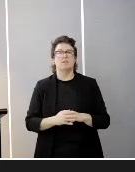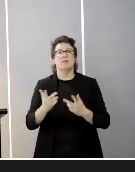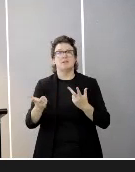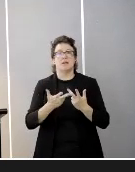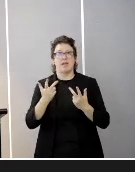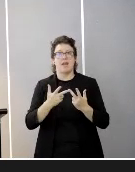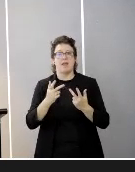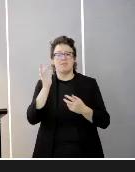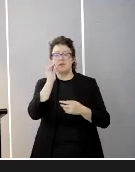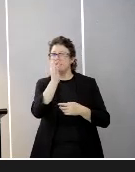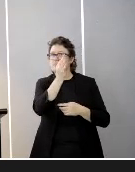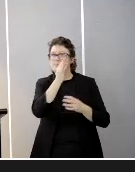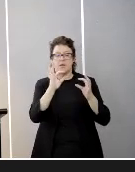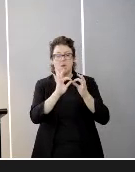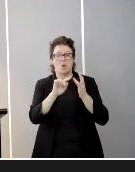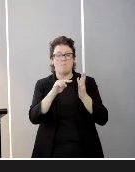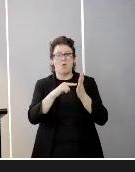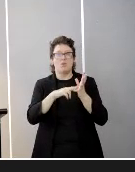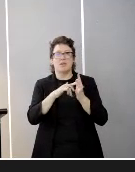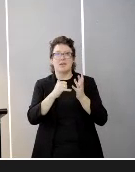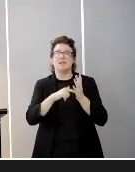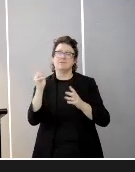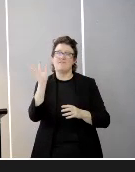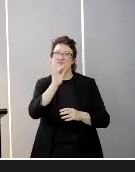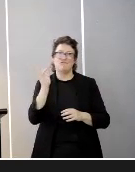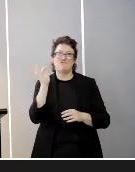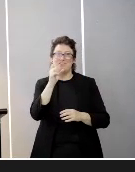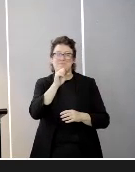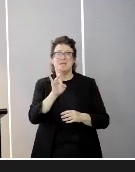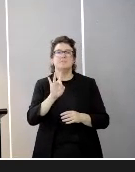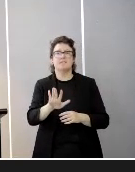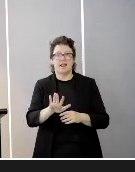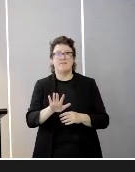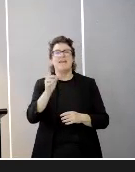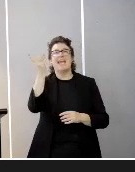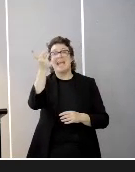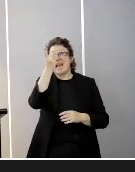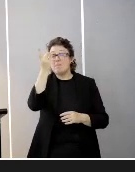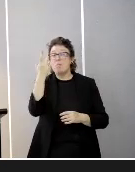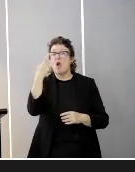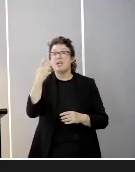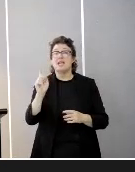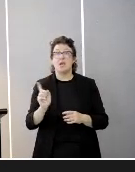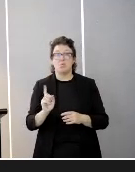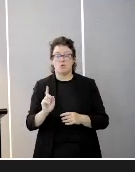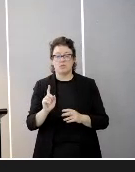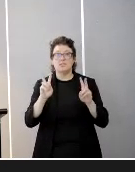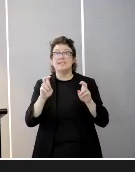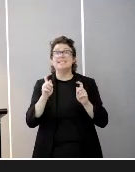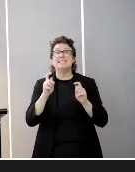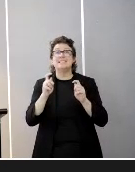another botanist, I'm not going to try and pronounce his name, but a Frenchman came up with this idea of